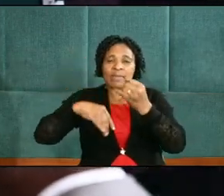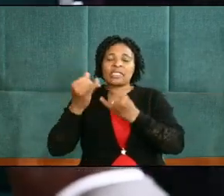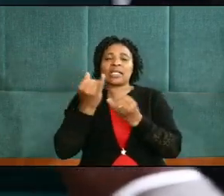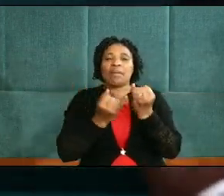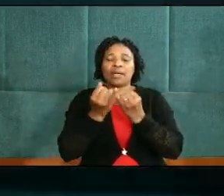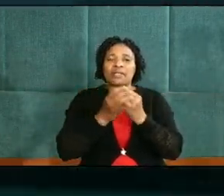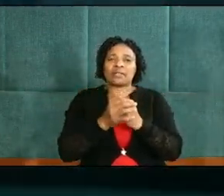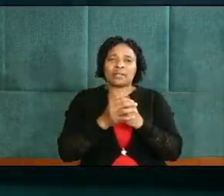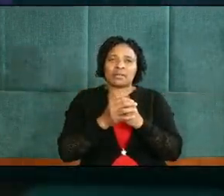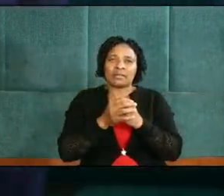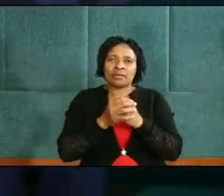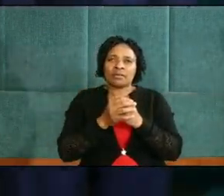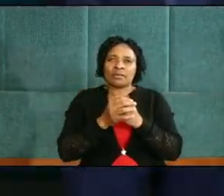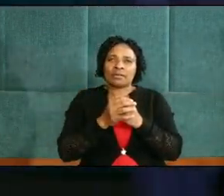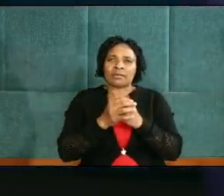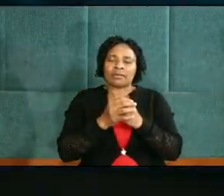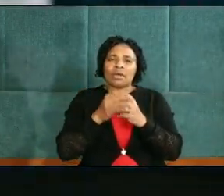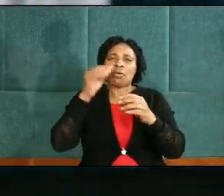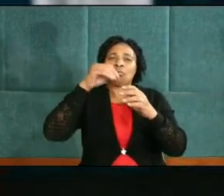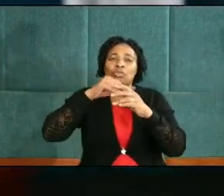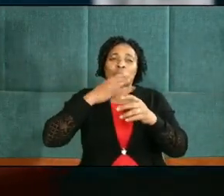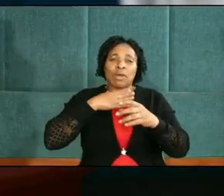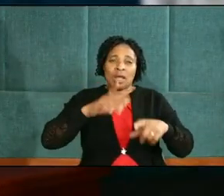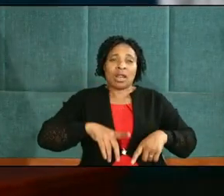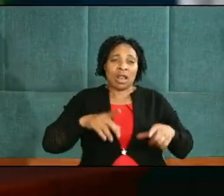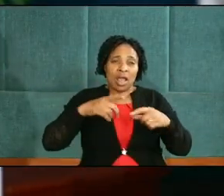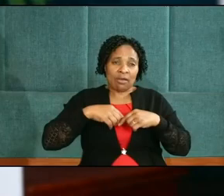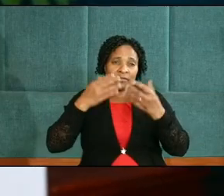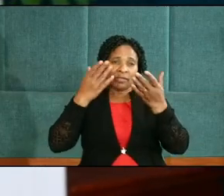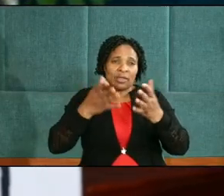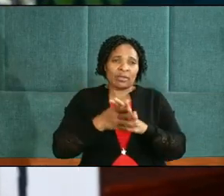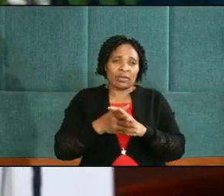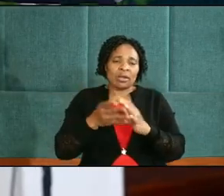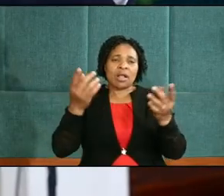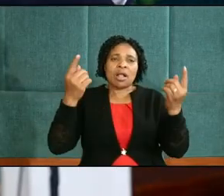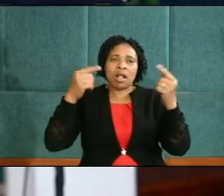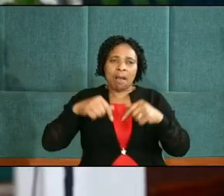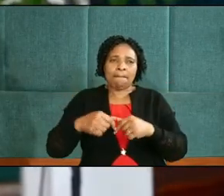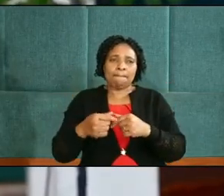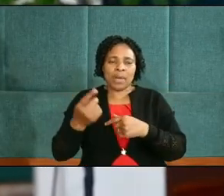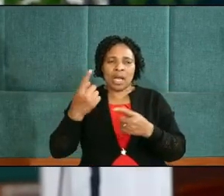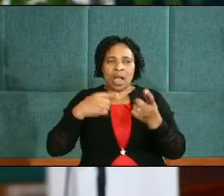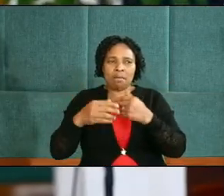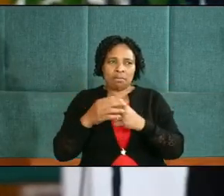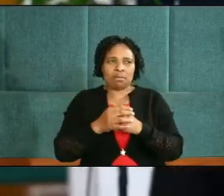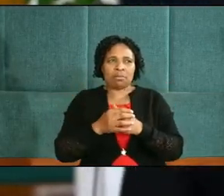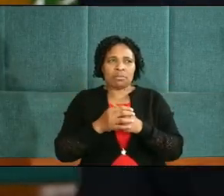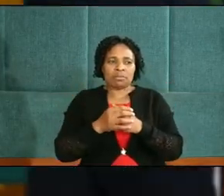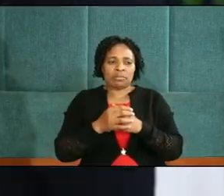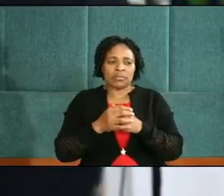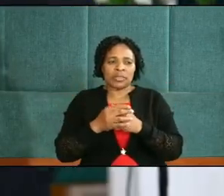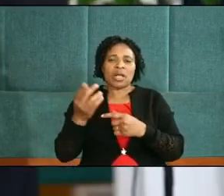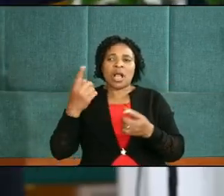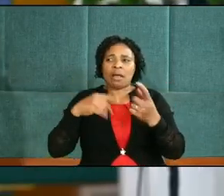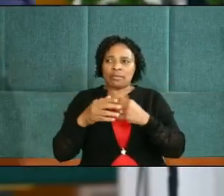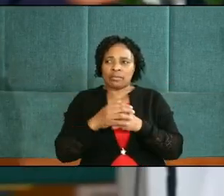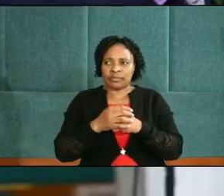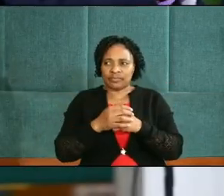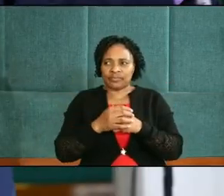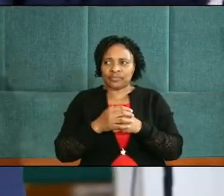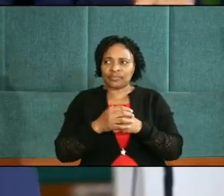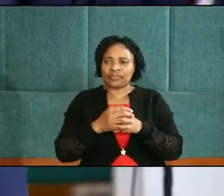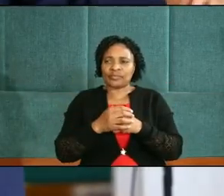Sabbath, I'm putting my life in God's hand. Come. I don't have much time. Come. I don't